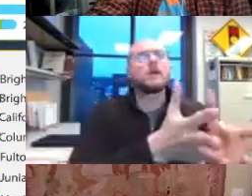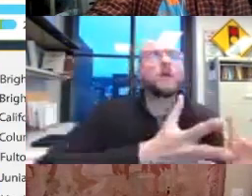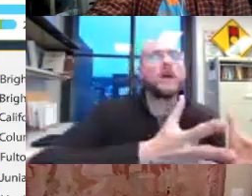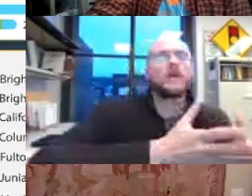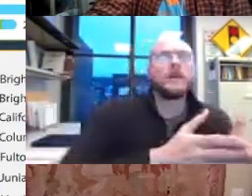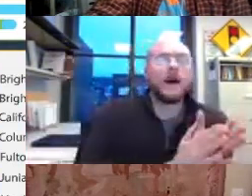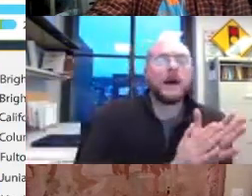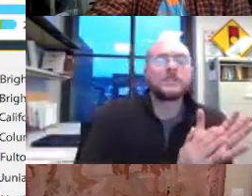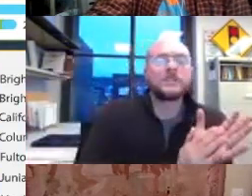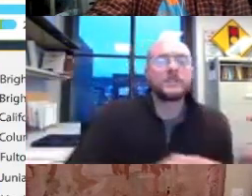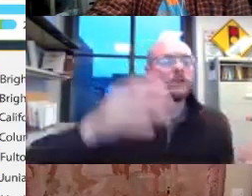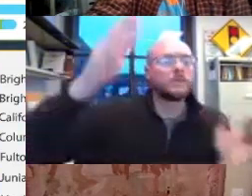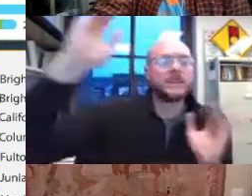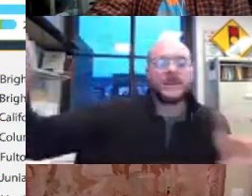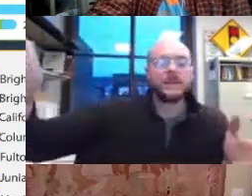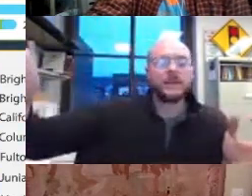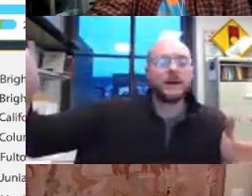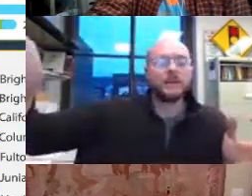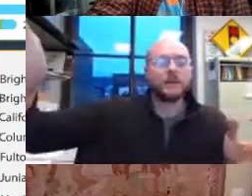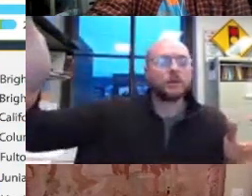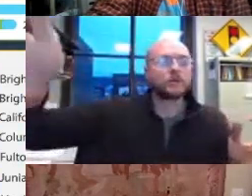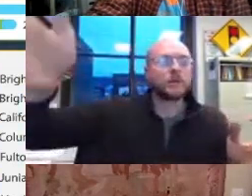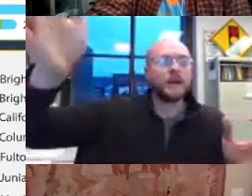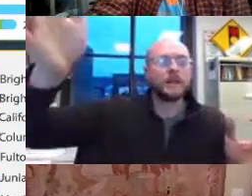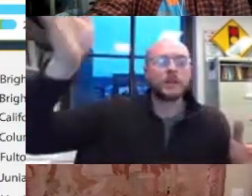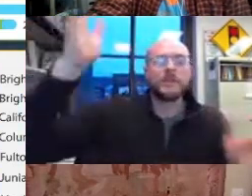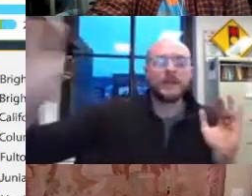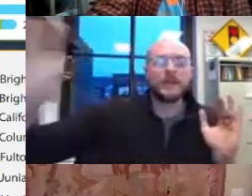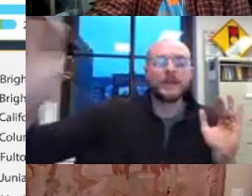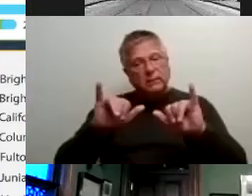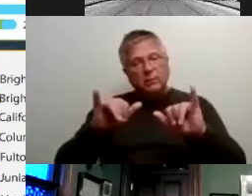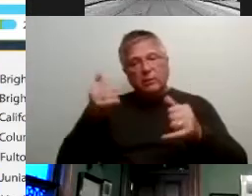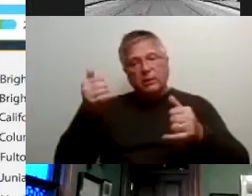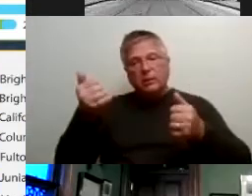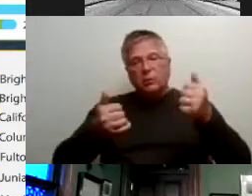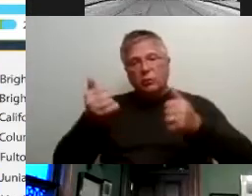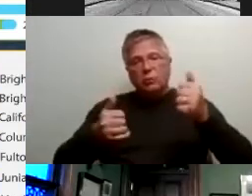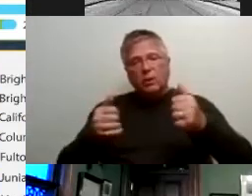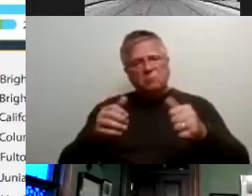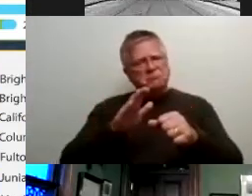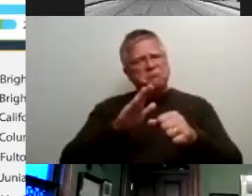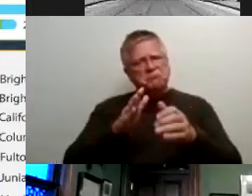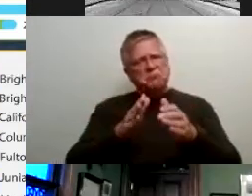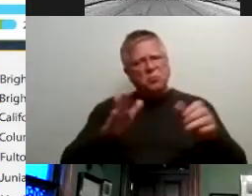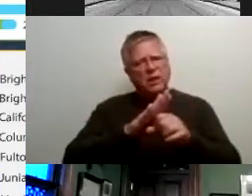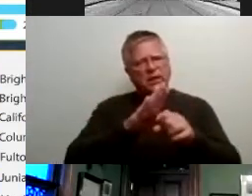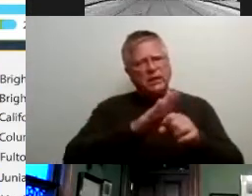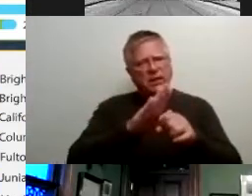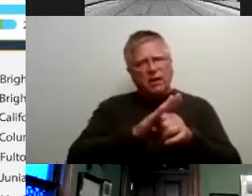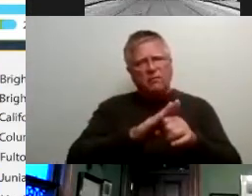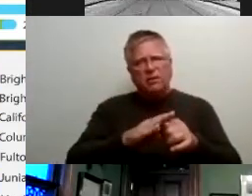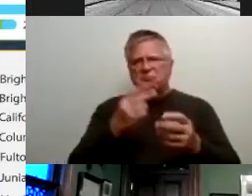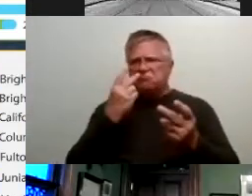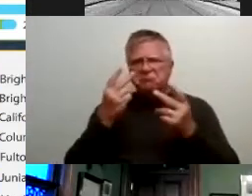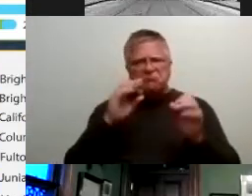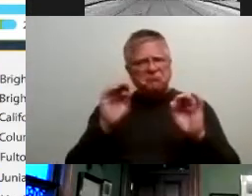narrow the roadway width. So we still maintain, a driving lane that's plenty wide enough, and we see really